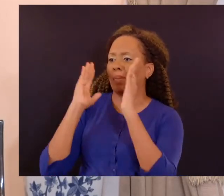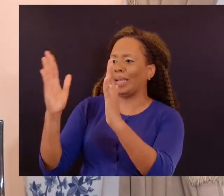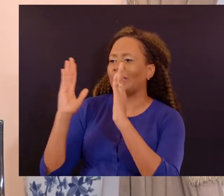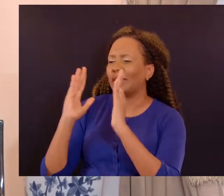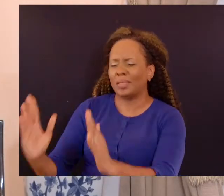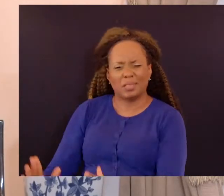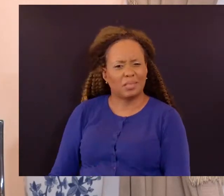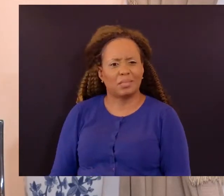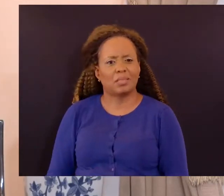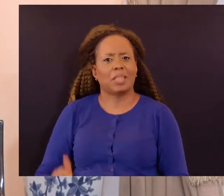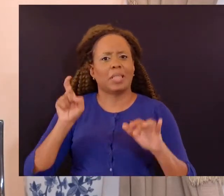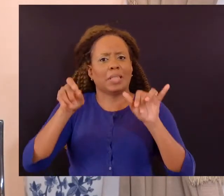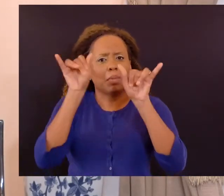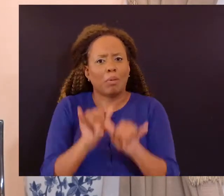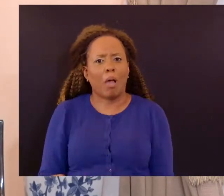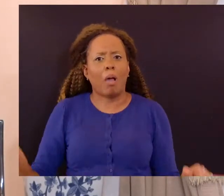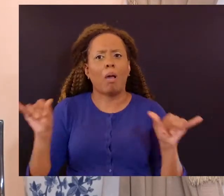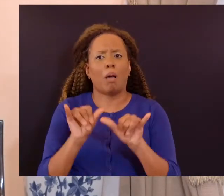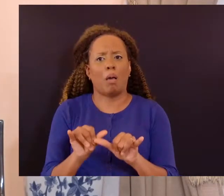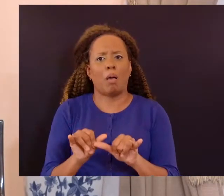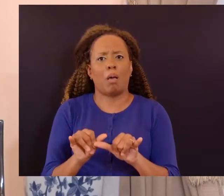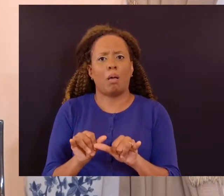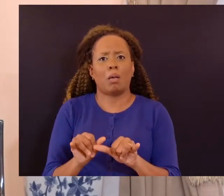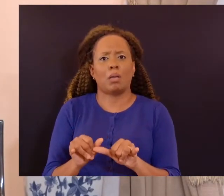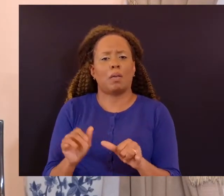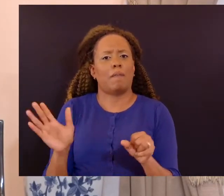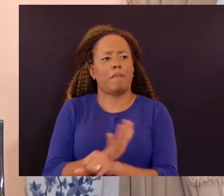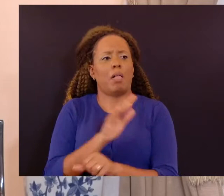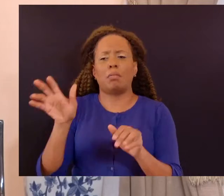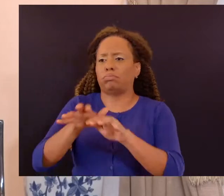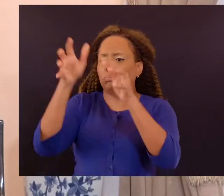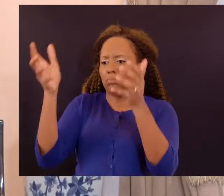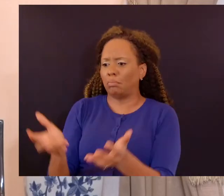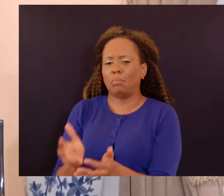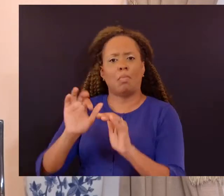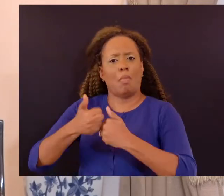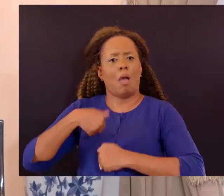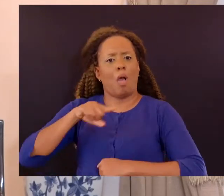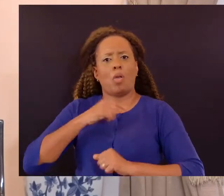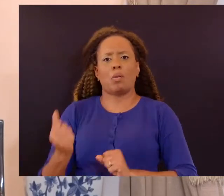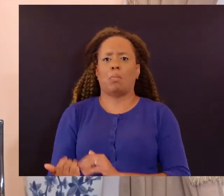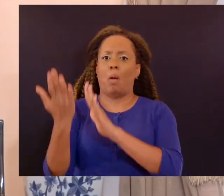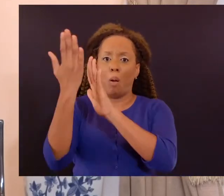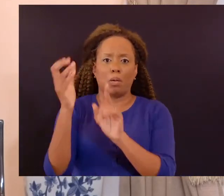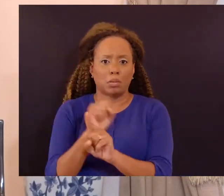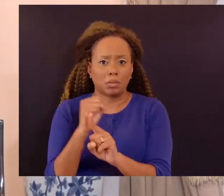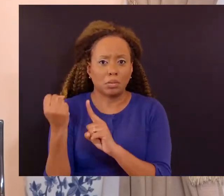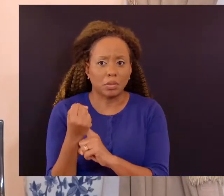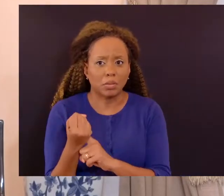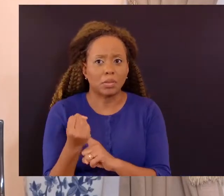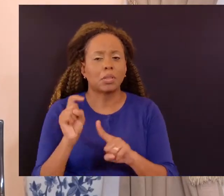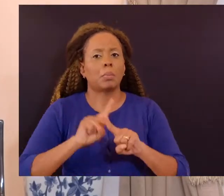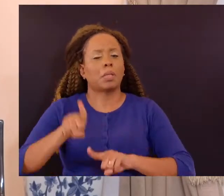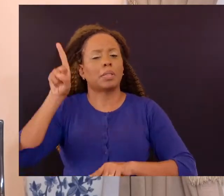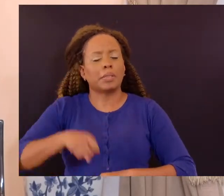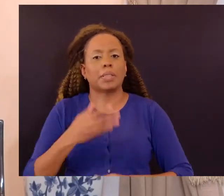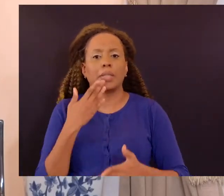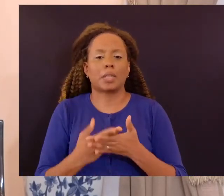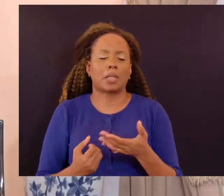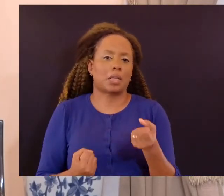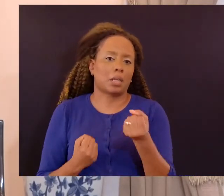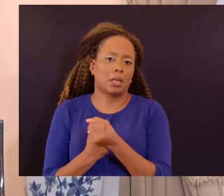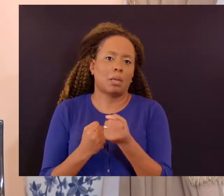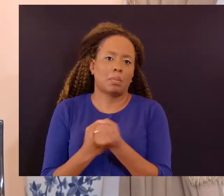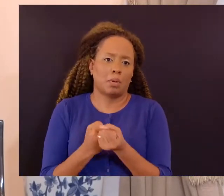to be a holistic approach to the way in which we deliver instruction to our teachers, but also the support that we give them when they're